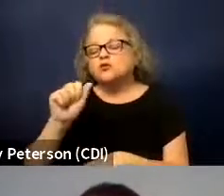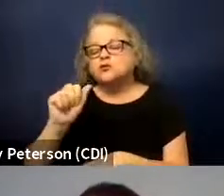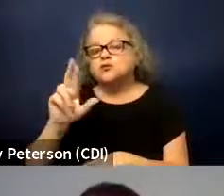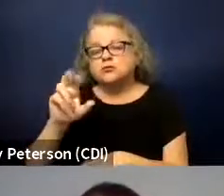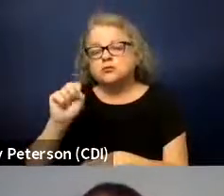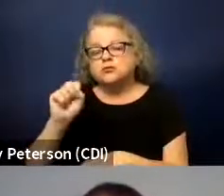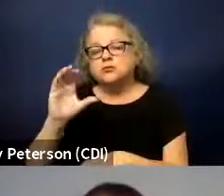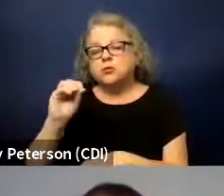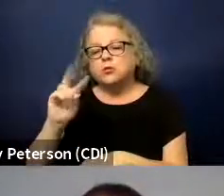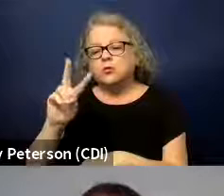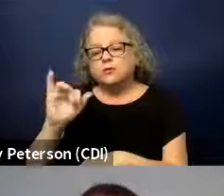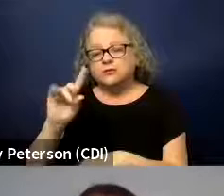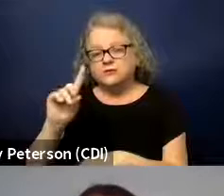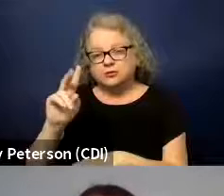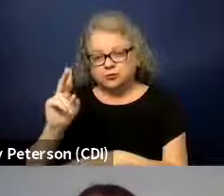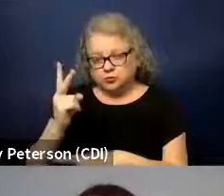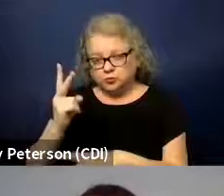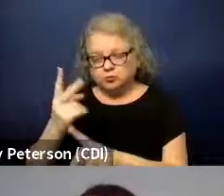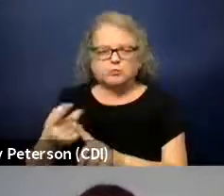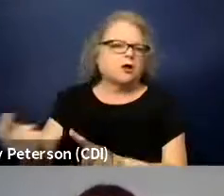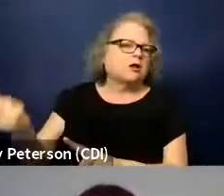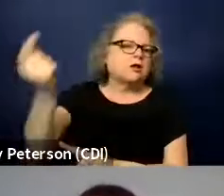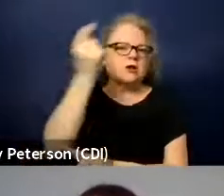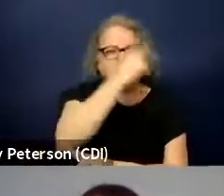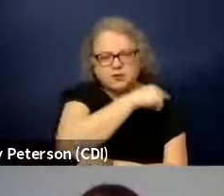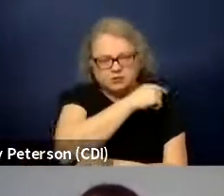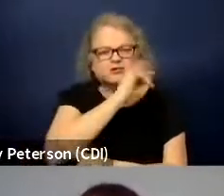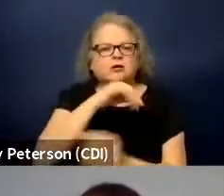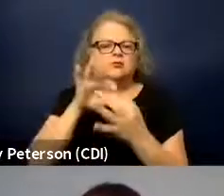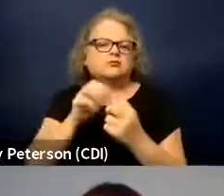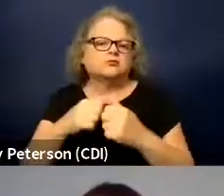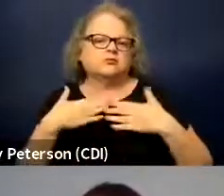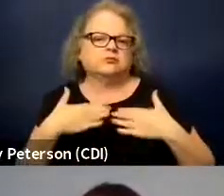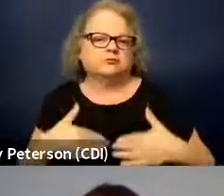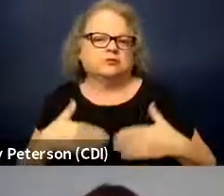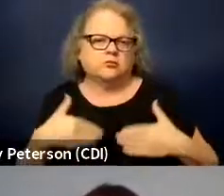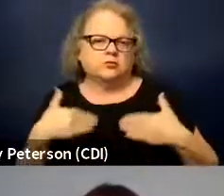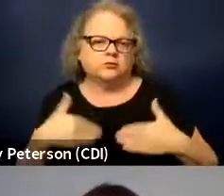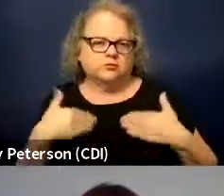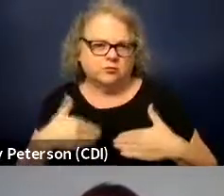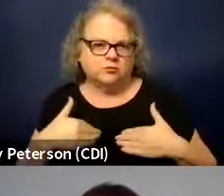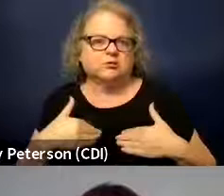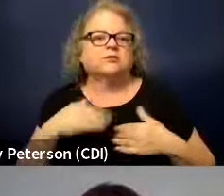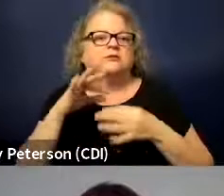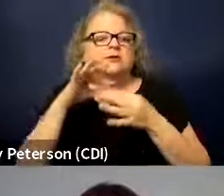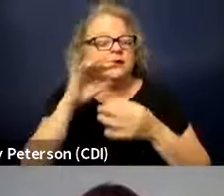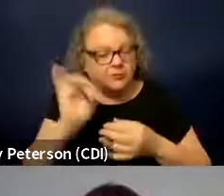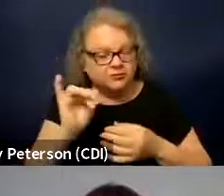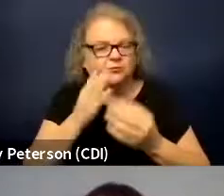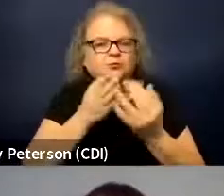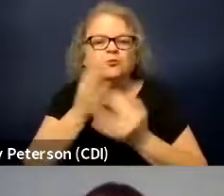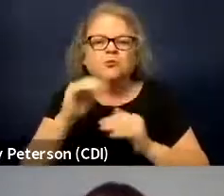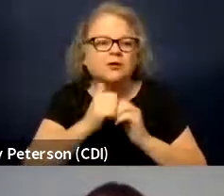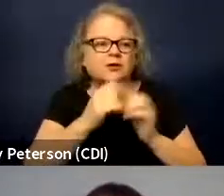your lungs, and even in through your eyes. When somebody who has the infection coughs